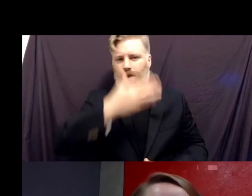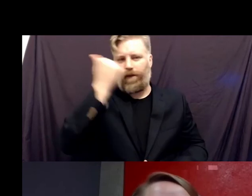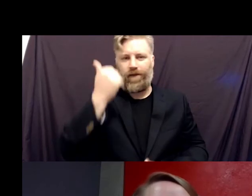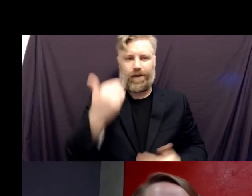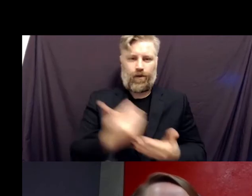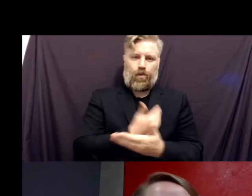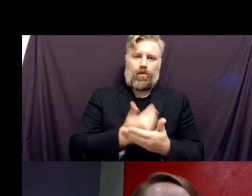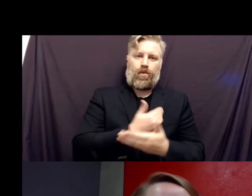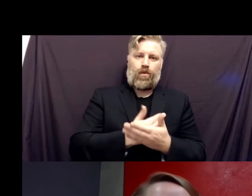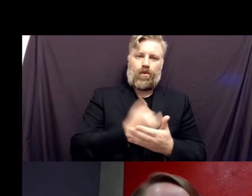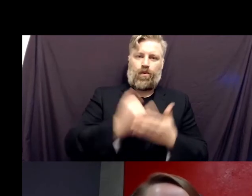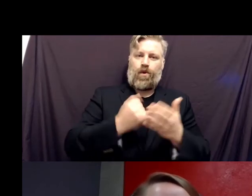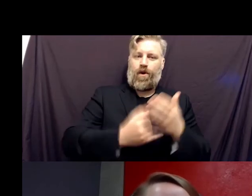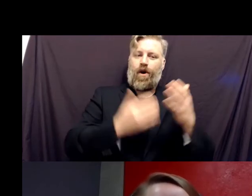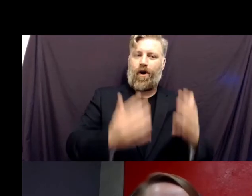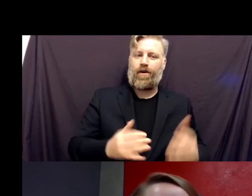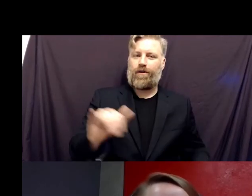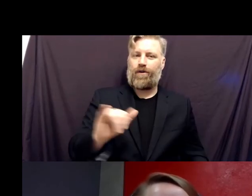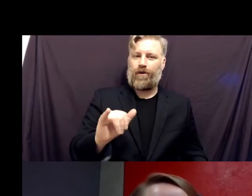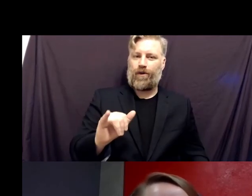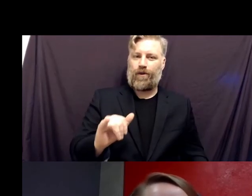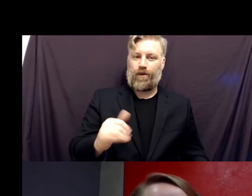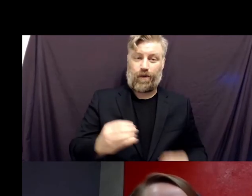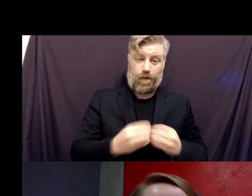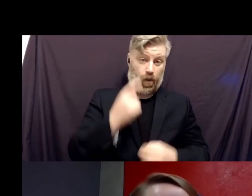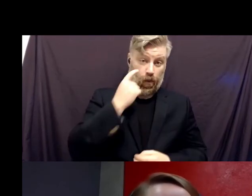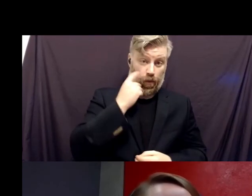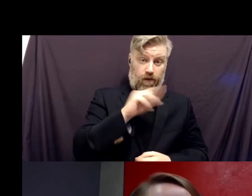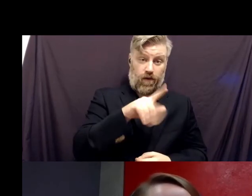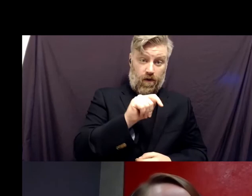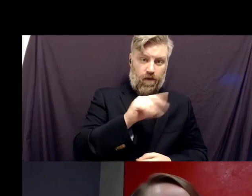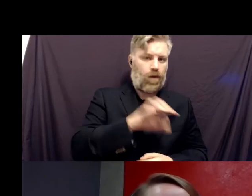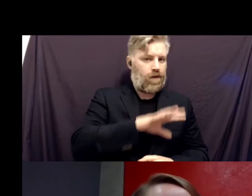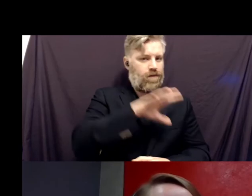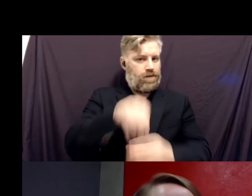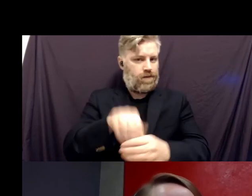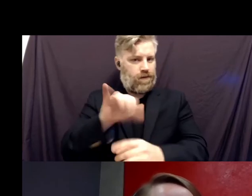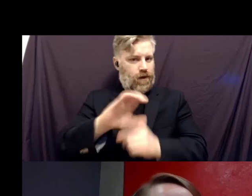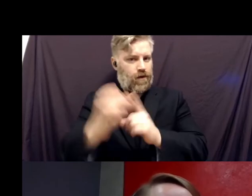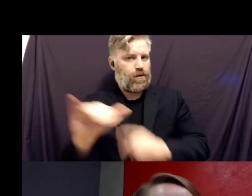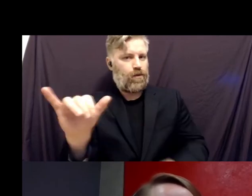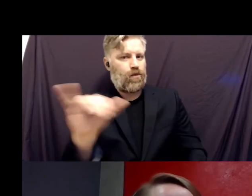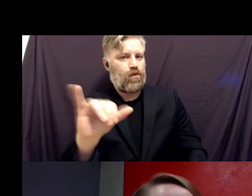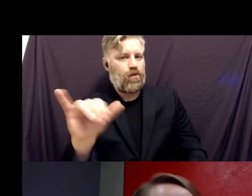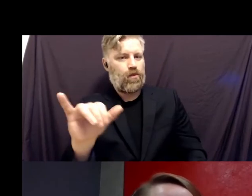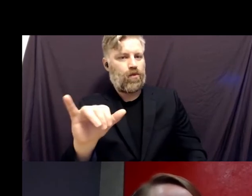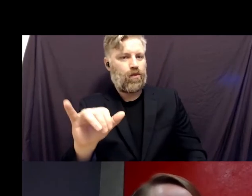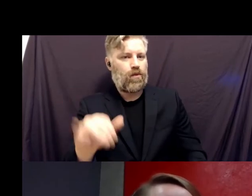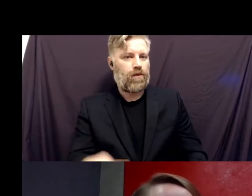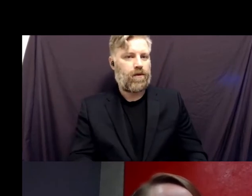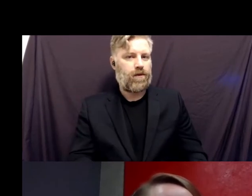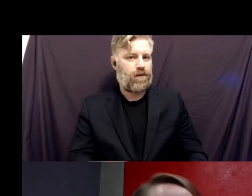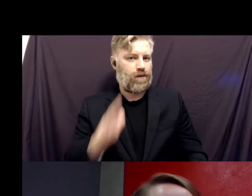artists, and to integrate young art also in this sculpture so that it will be